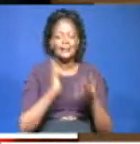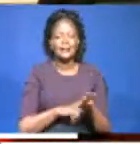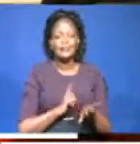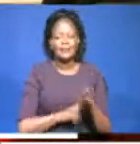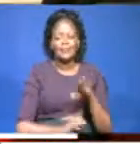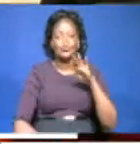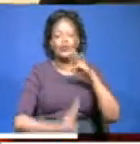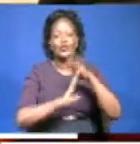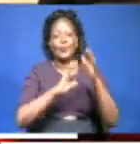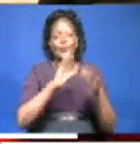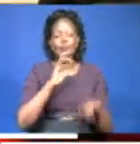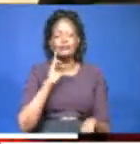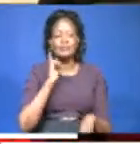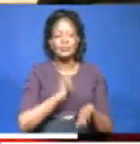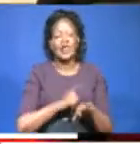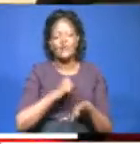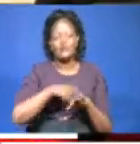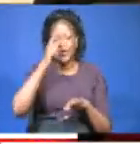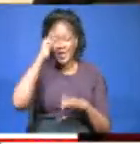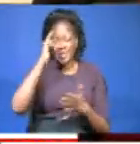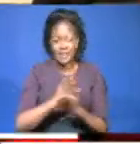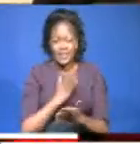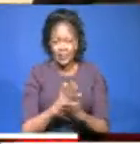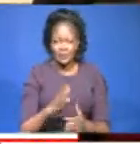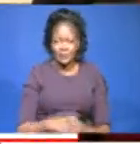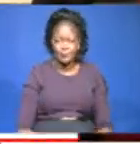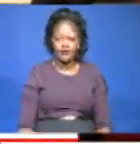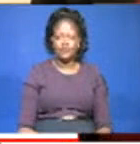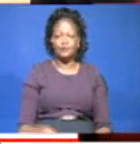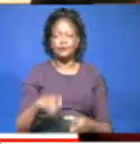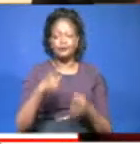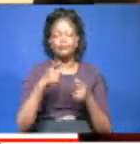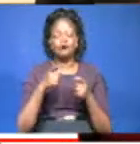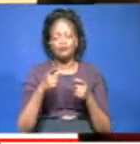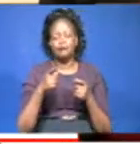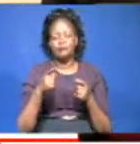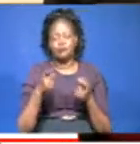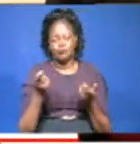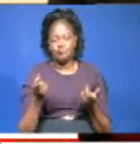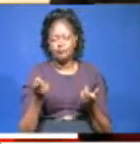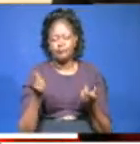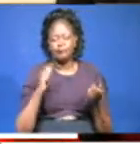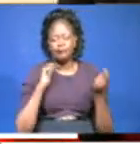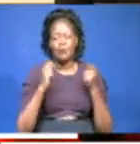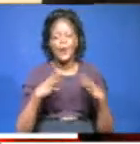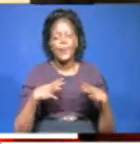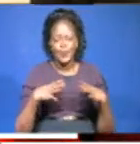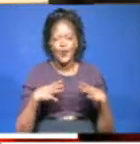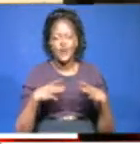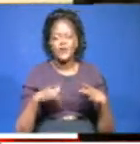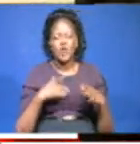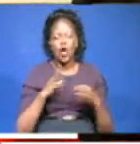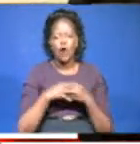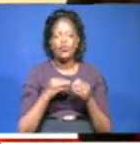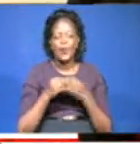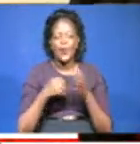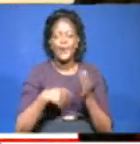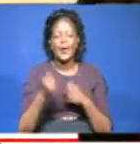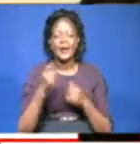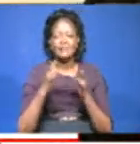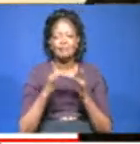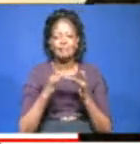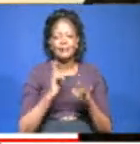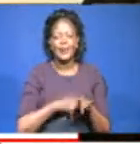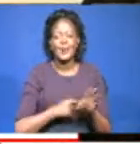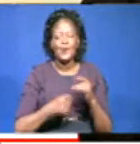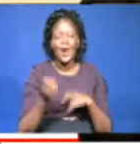sector. It's a normal, I think, evolution of people feeling comfortable to buy online. As people shop online